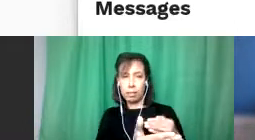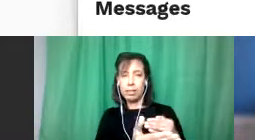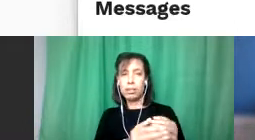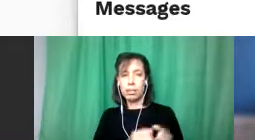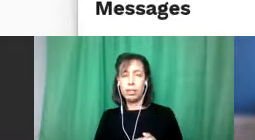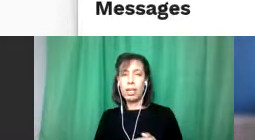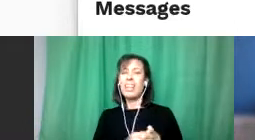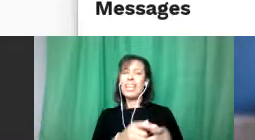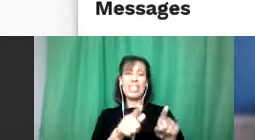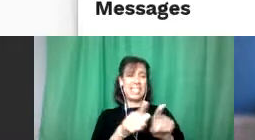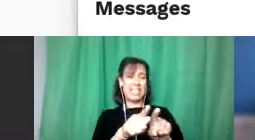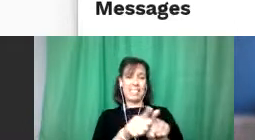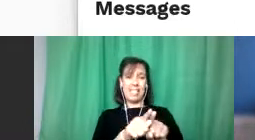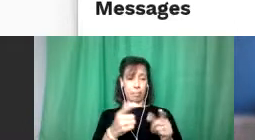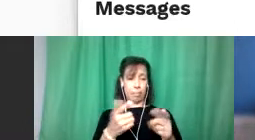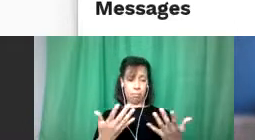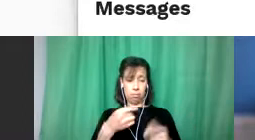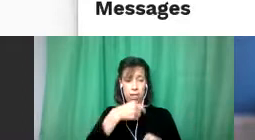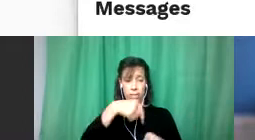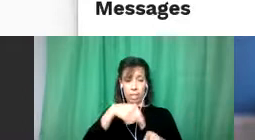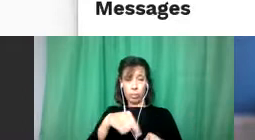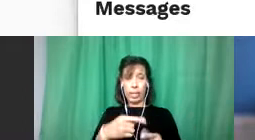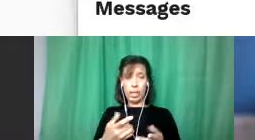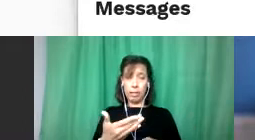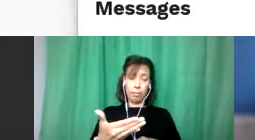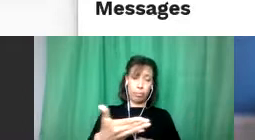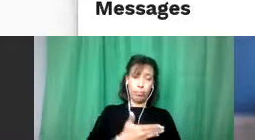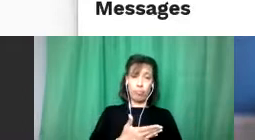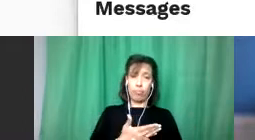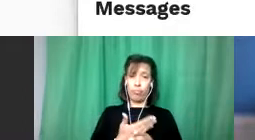activities and an overview about what we're going to cover in the live session.